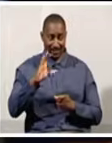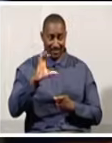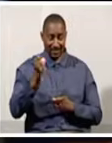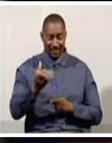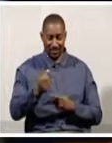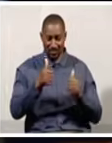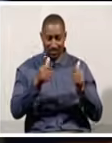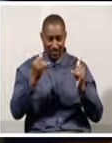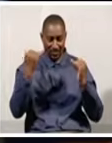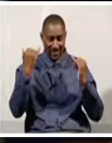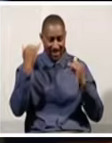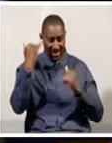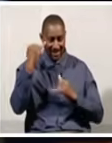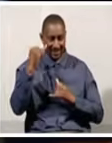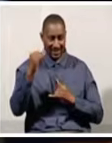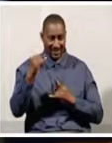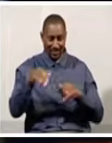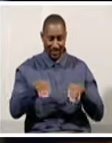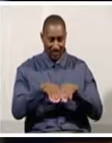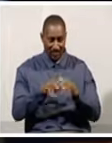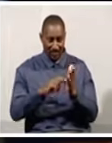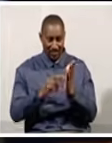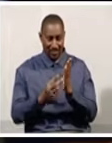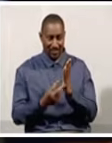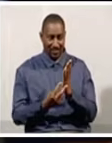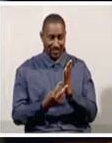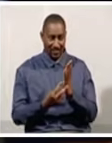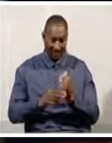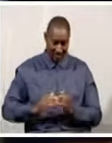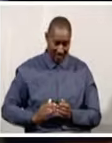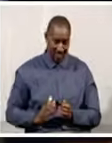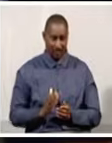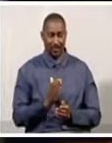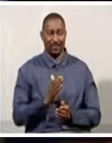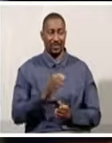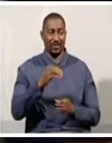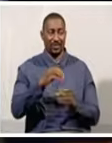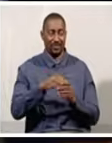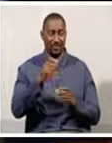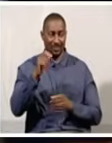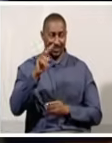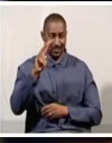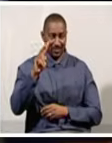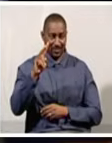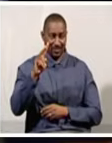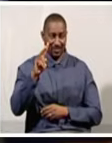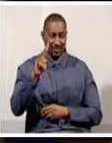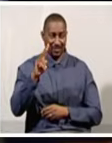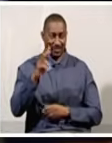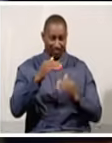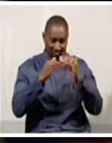presenters at the corporation to create programs that they would like to have on television. Mm. There was no limitation to this